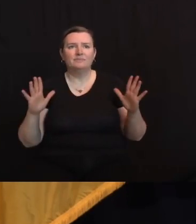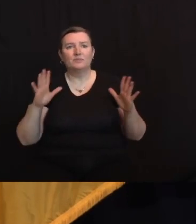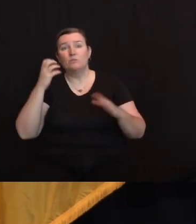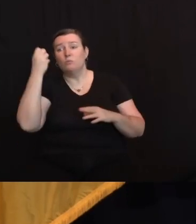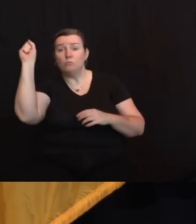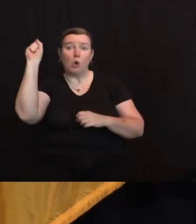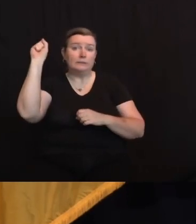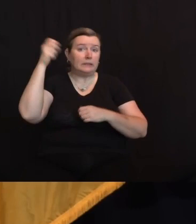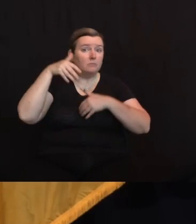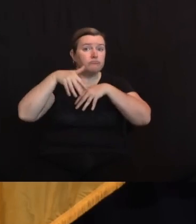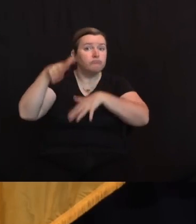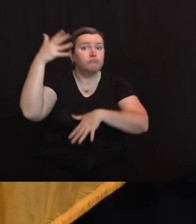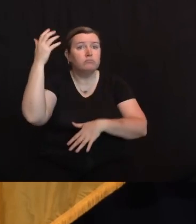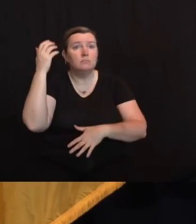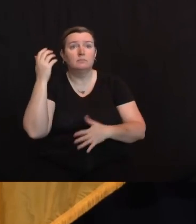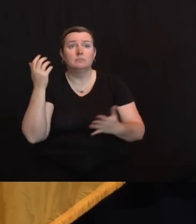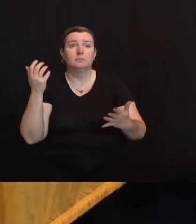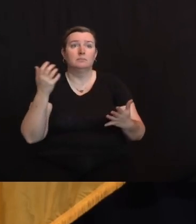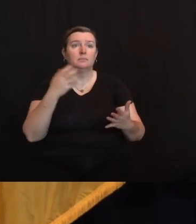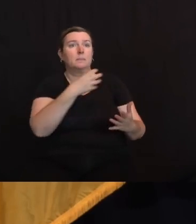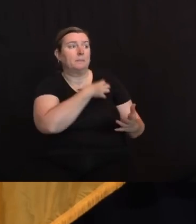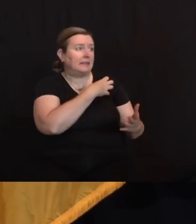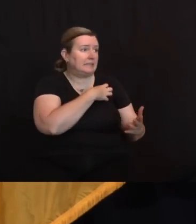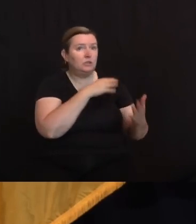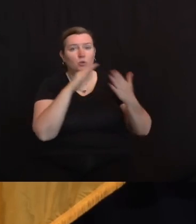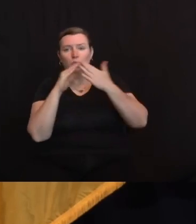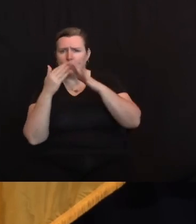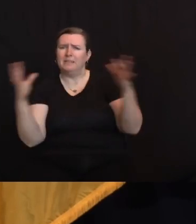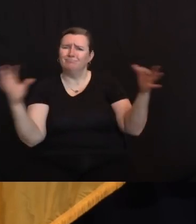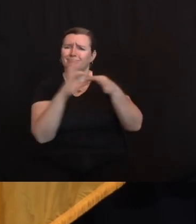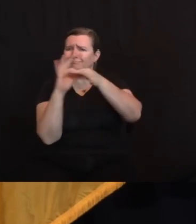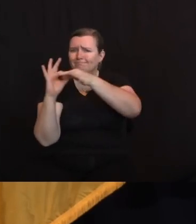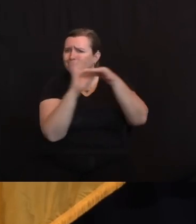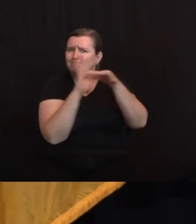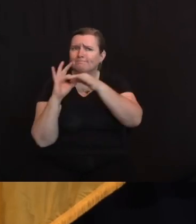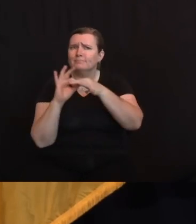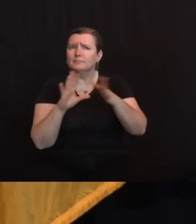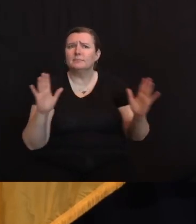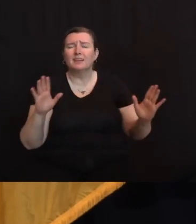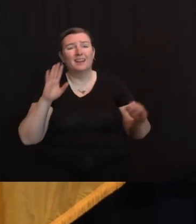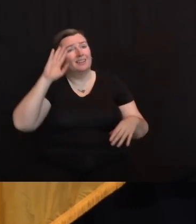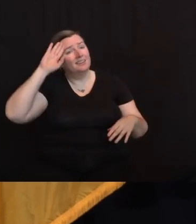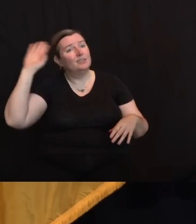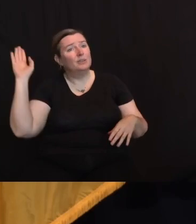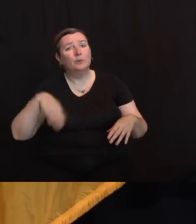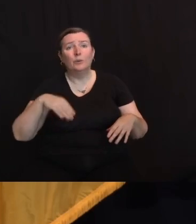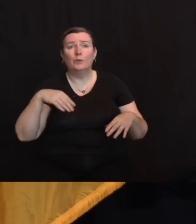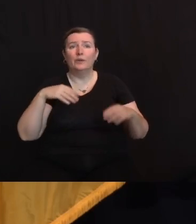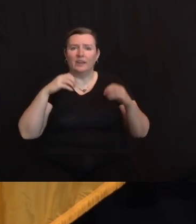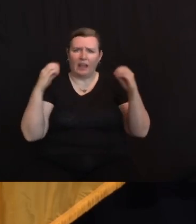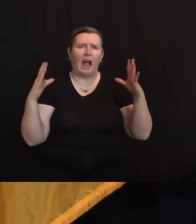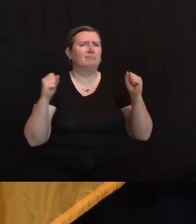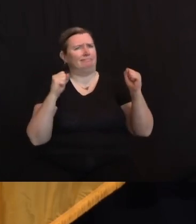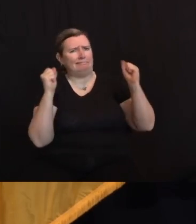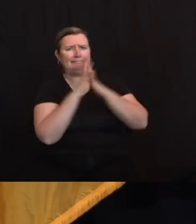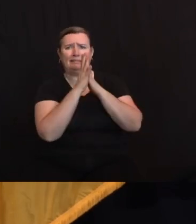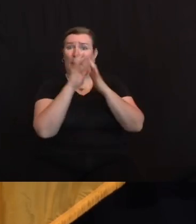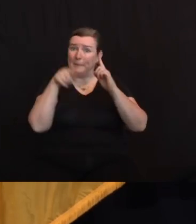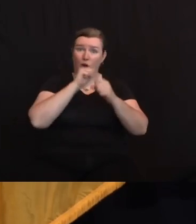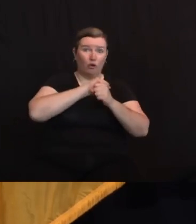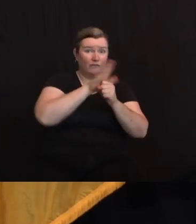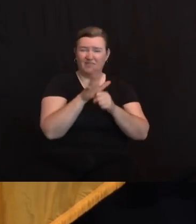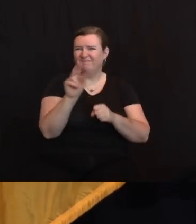and police relations. There's a lot of non-COVID violence everywhere, and it seems like everywhere in the country, and we're not immune to that.